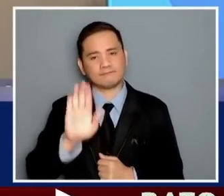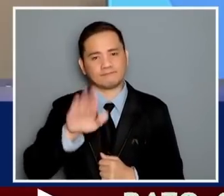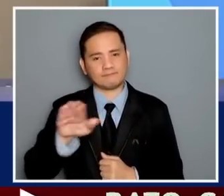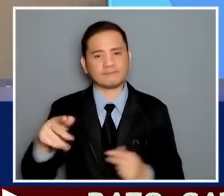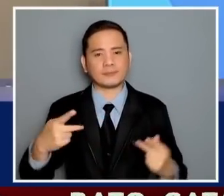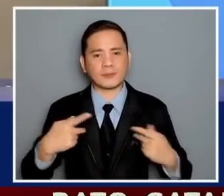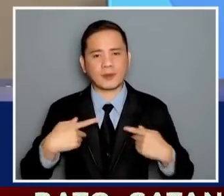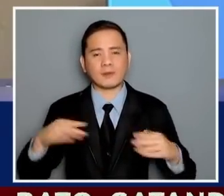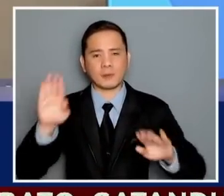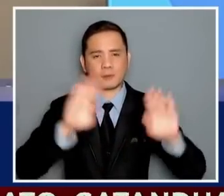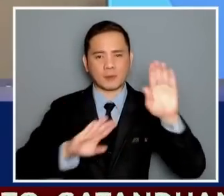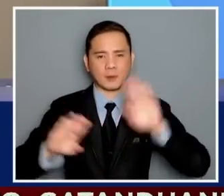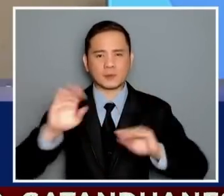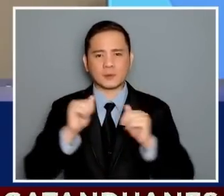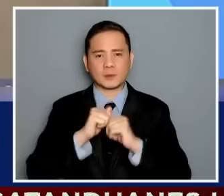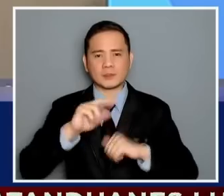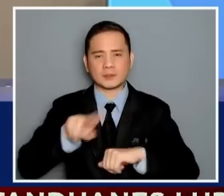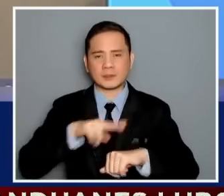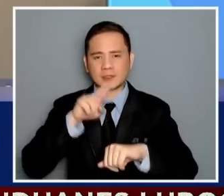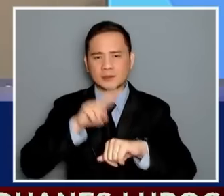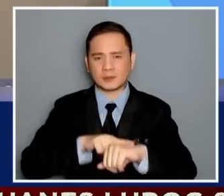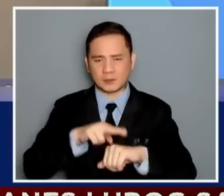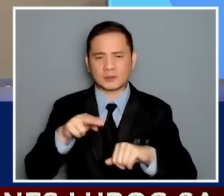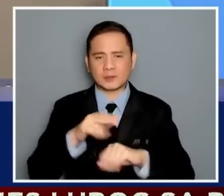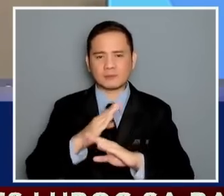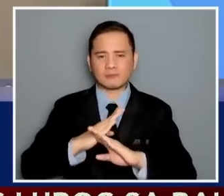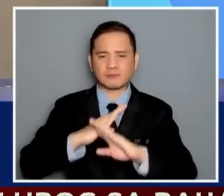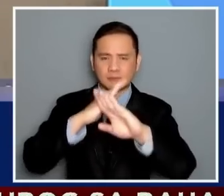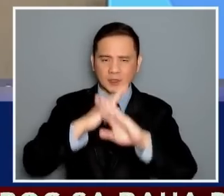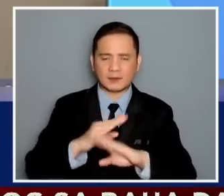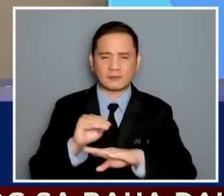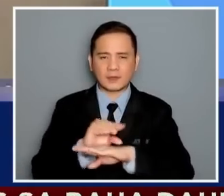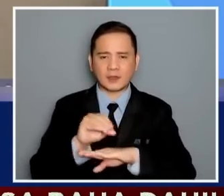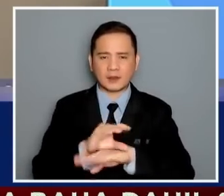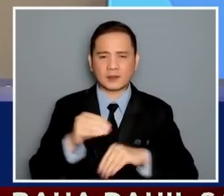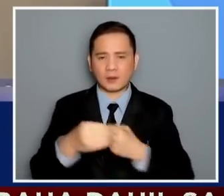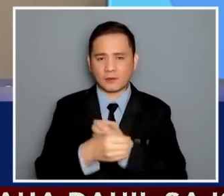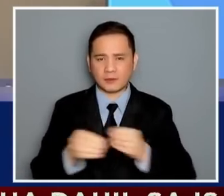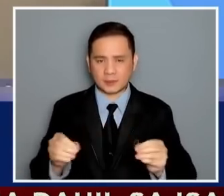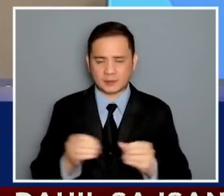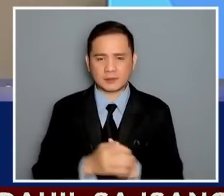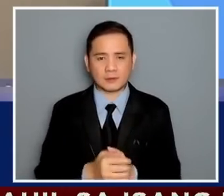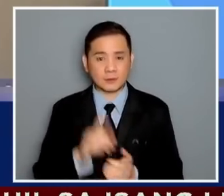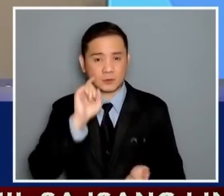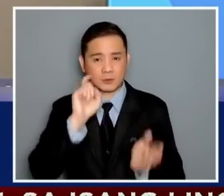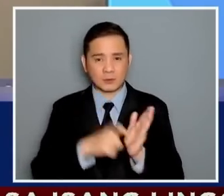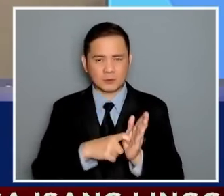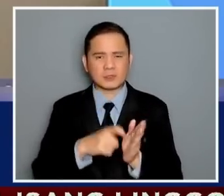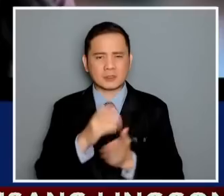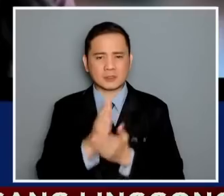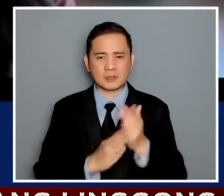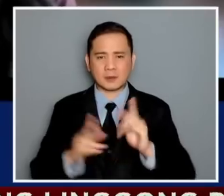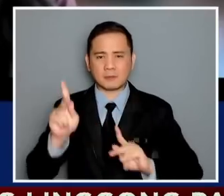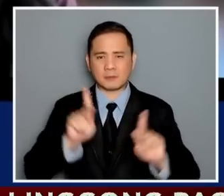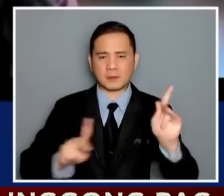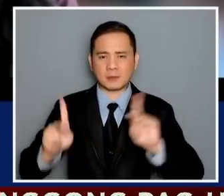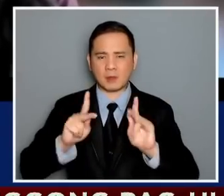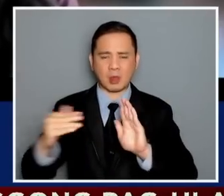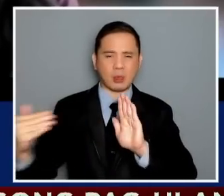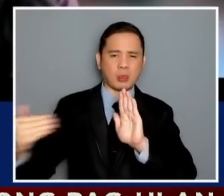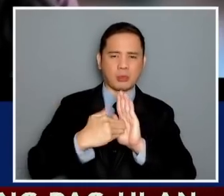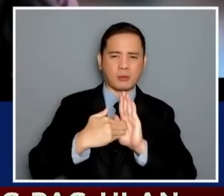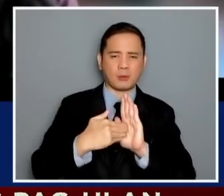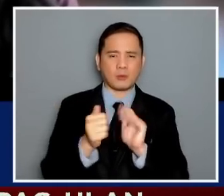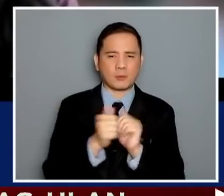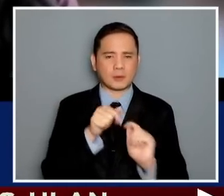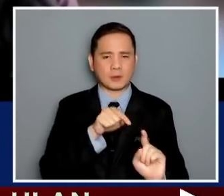Security Advisor's Office. Doon pa lamang, you could already see that there was resistance to her. And I guess there